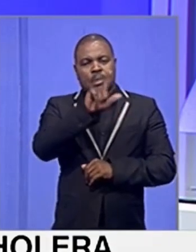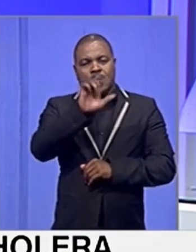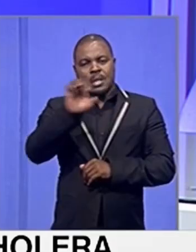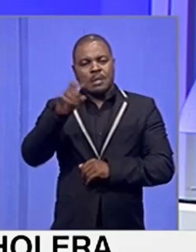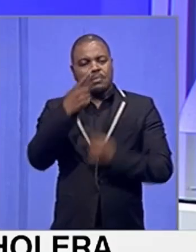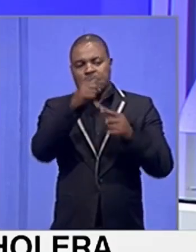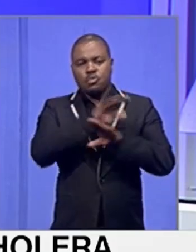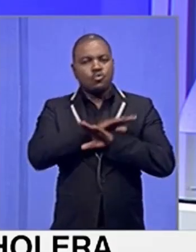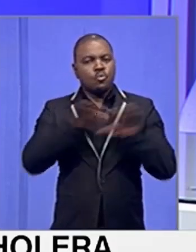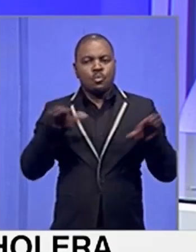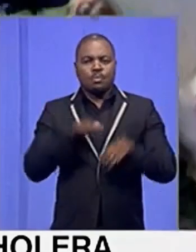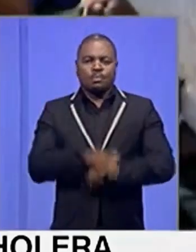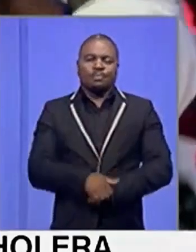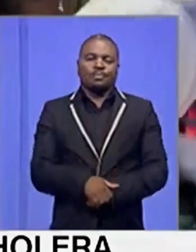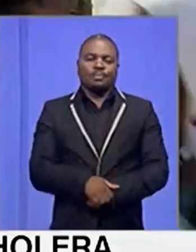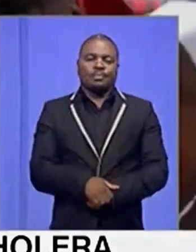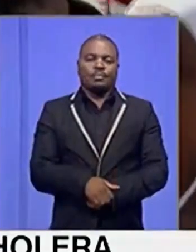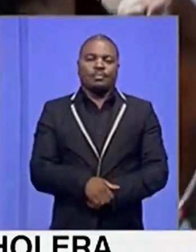Jubilee.